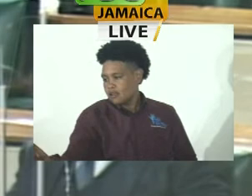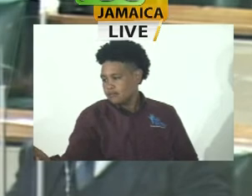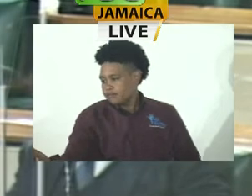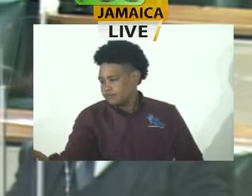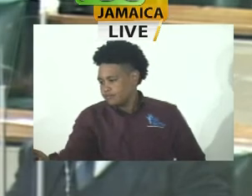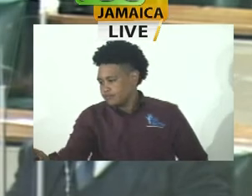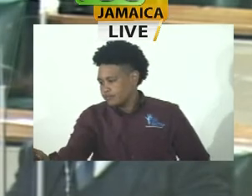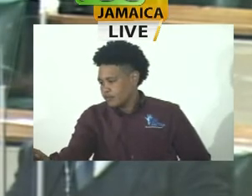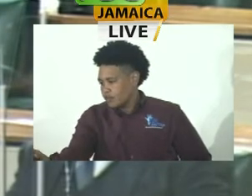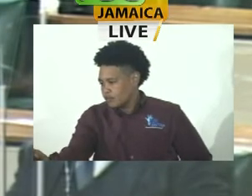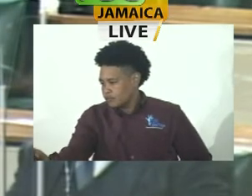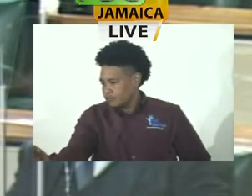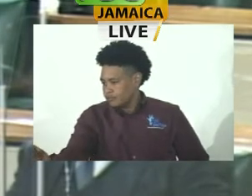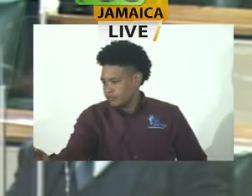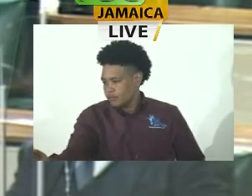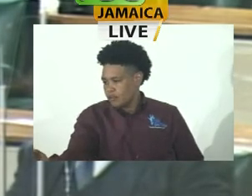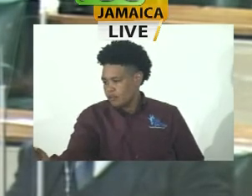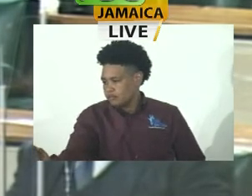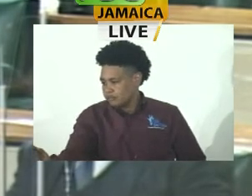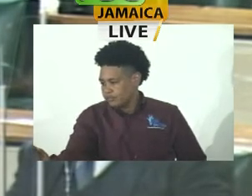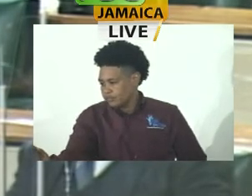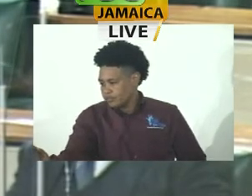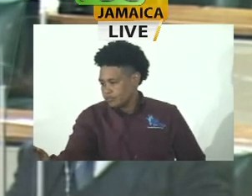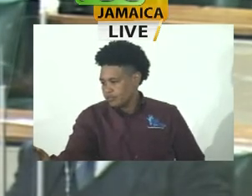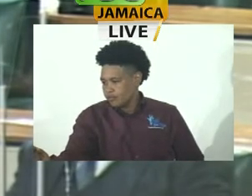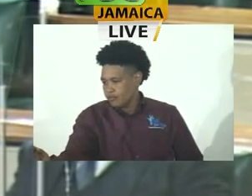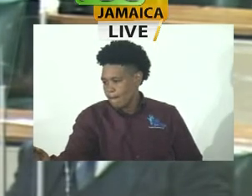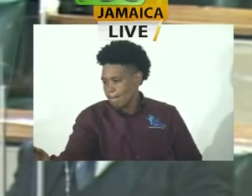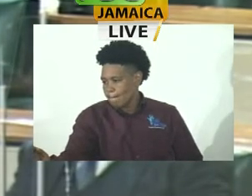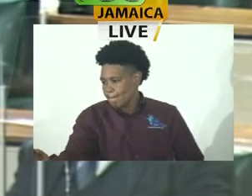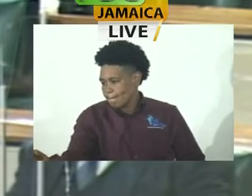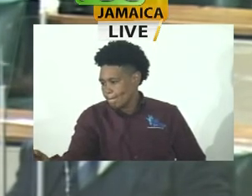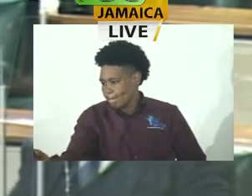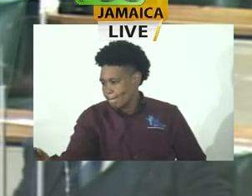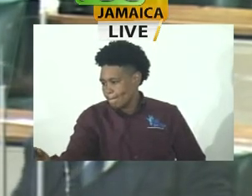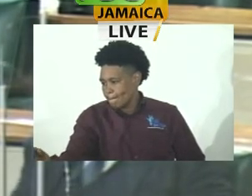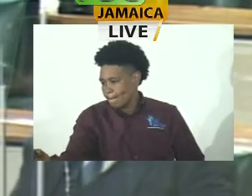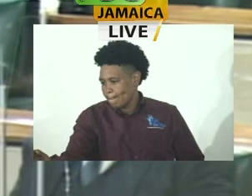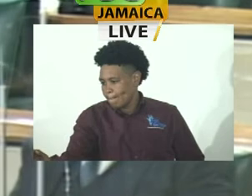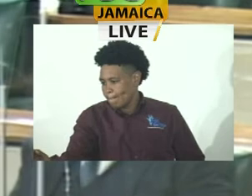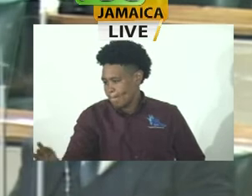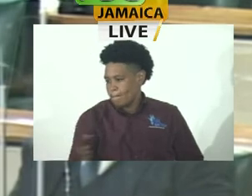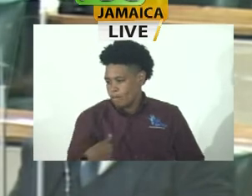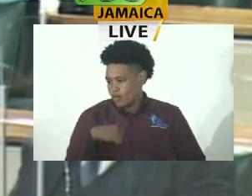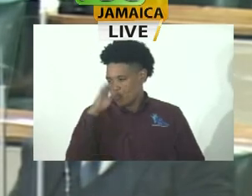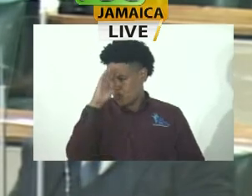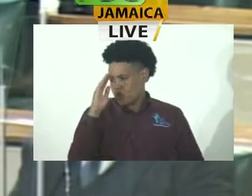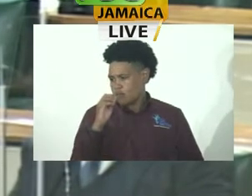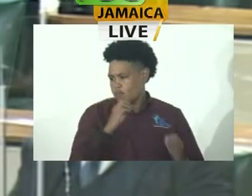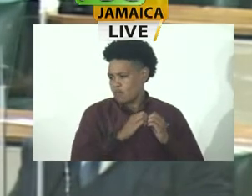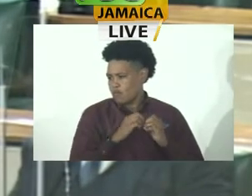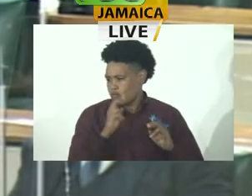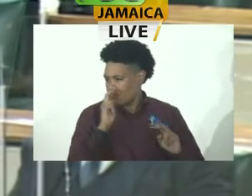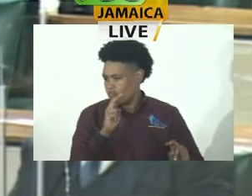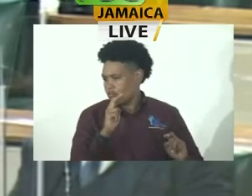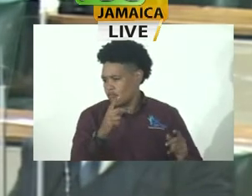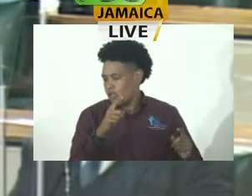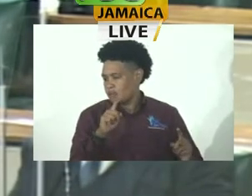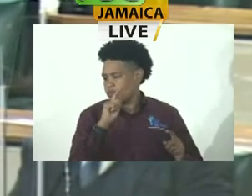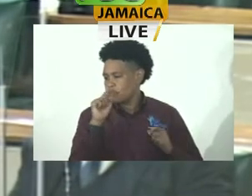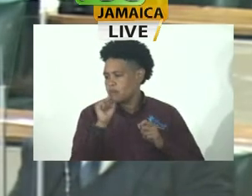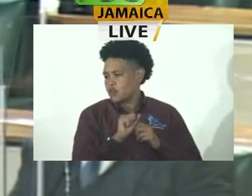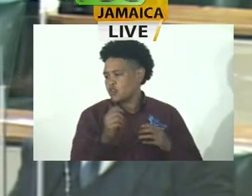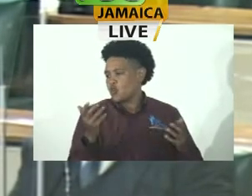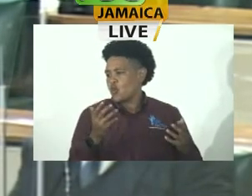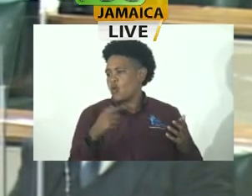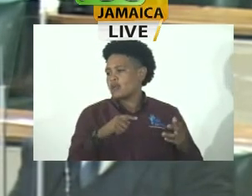mobility of digital forest so we are going to be pushing even harder to ensure